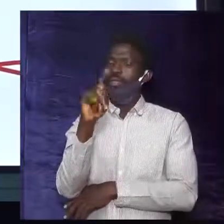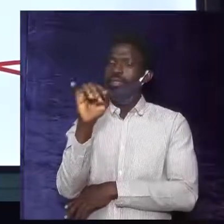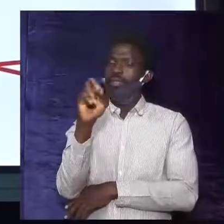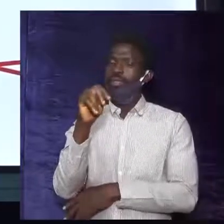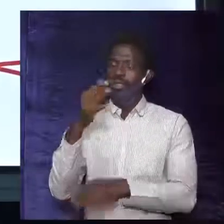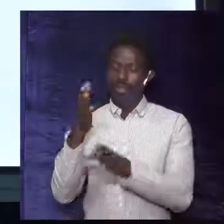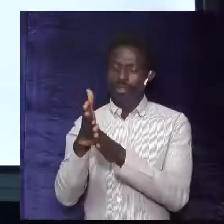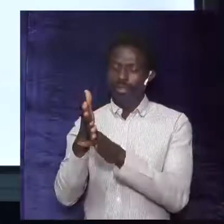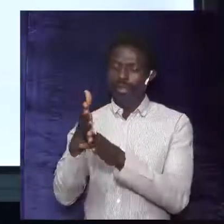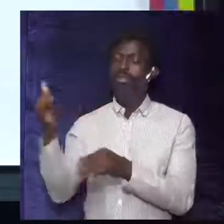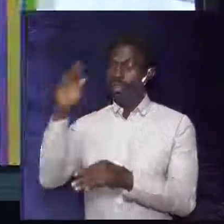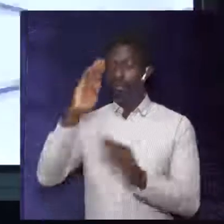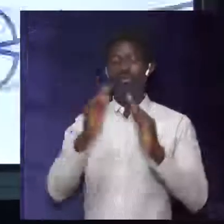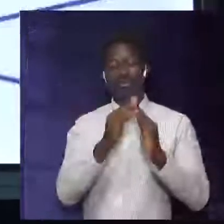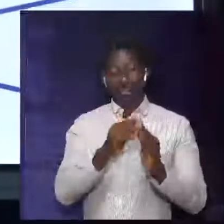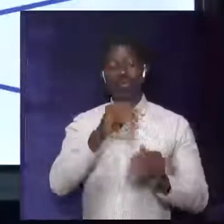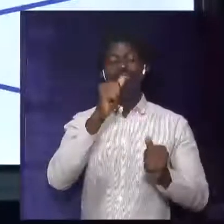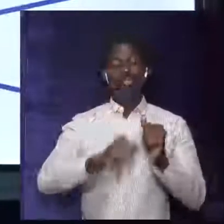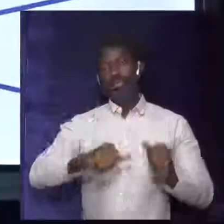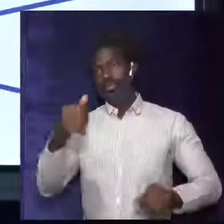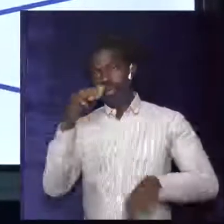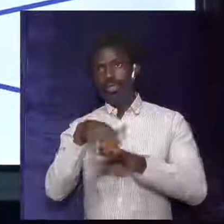other at some point. Now,